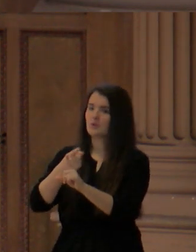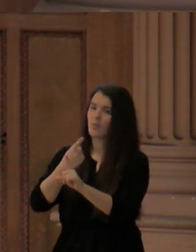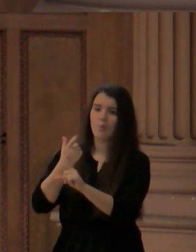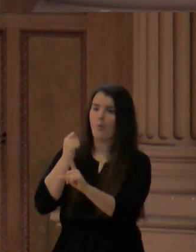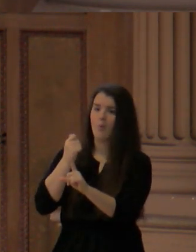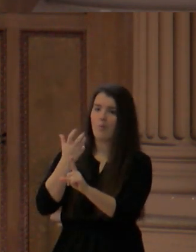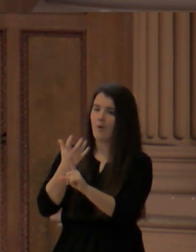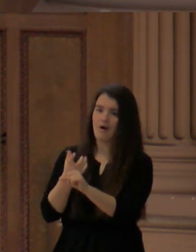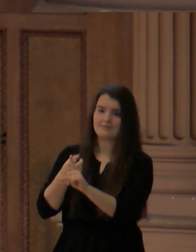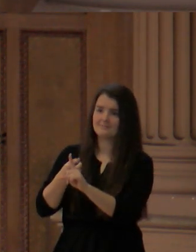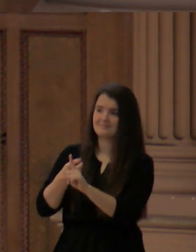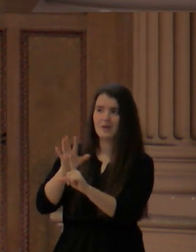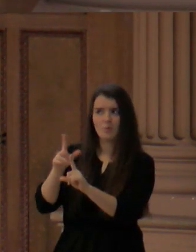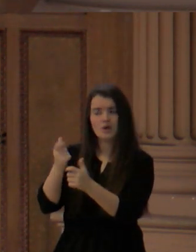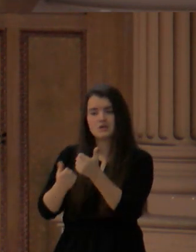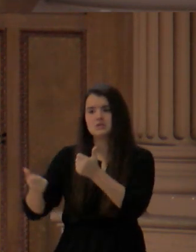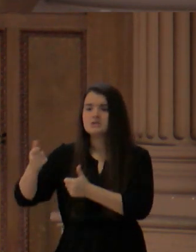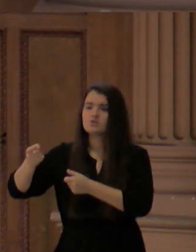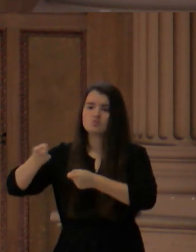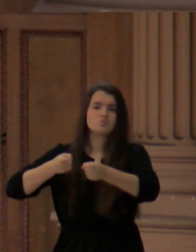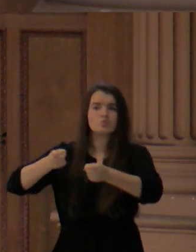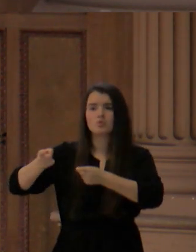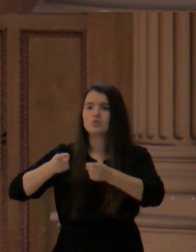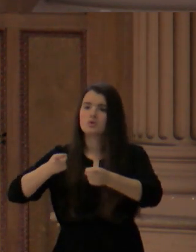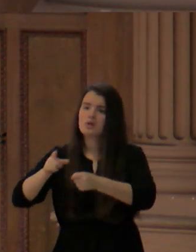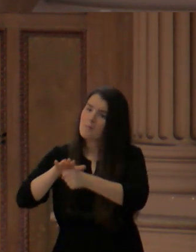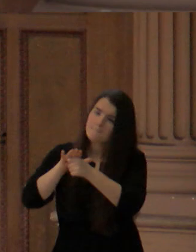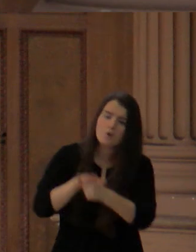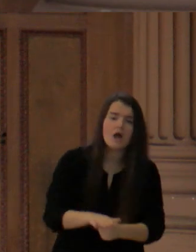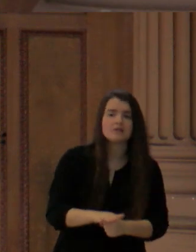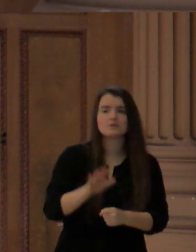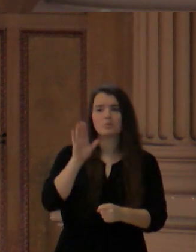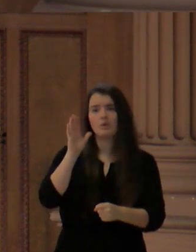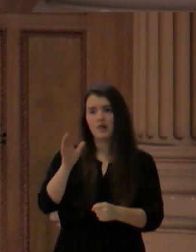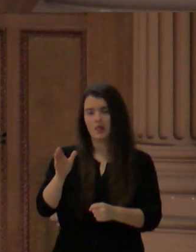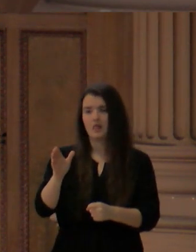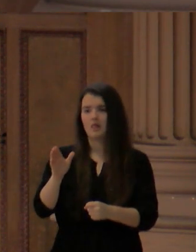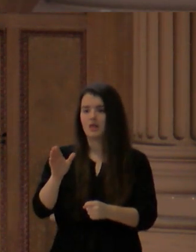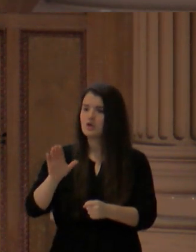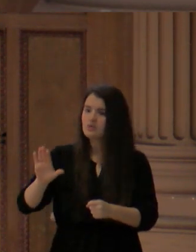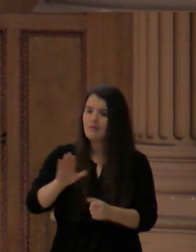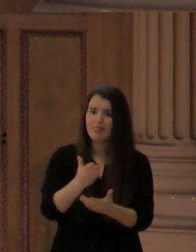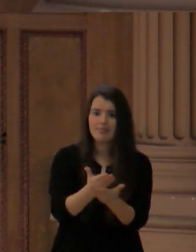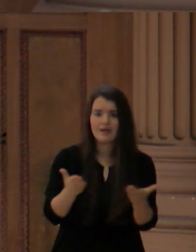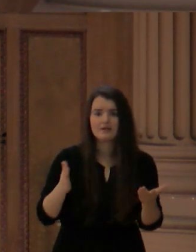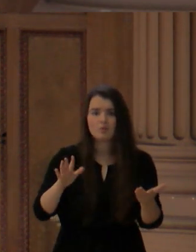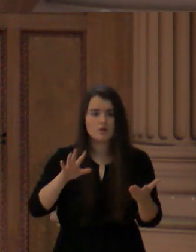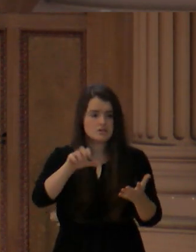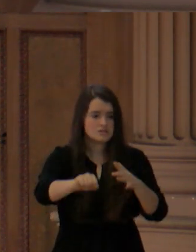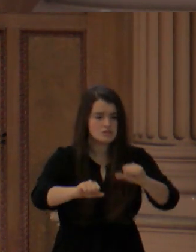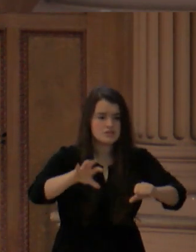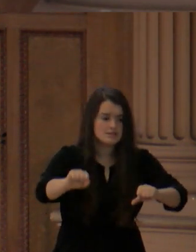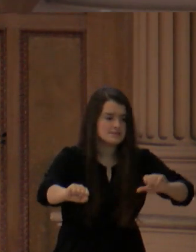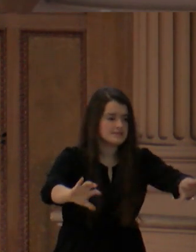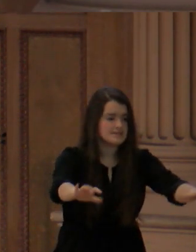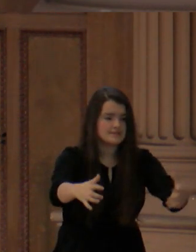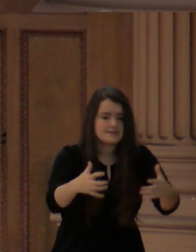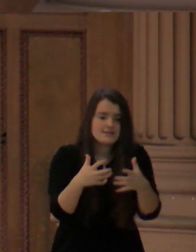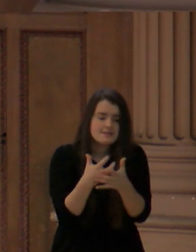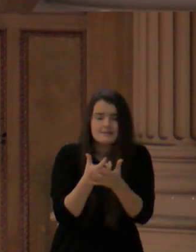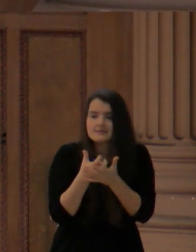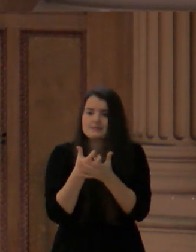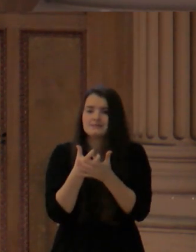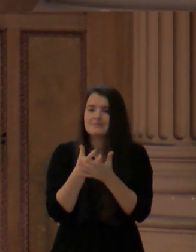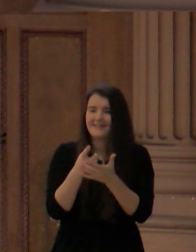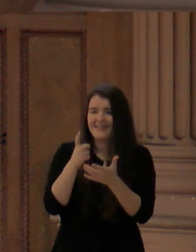you. They'll start to think that they own your things, taking your orchards like they belong to them. They'll think that they